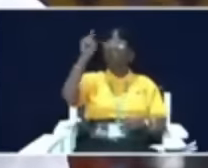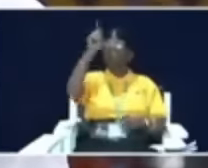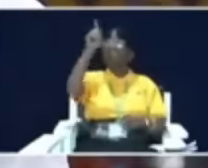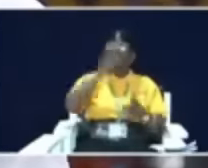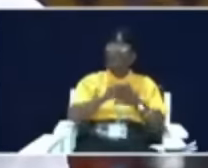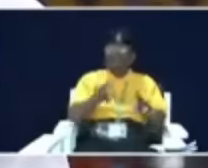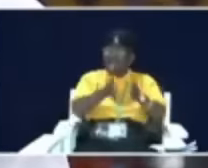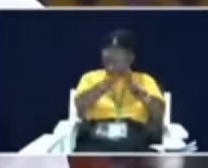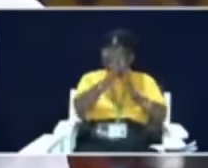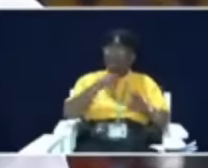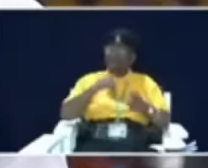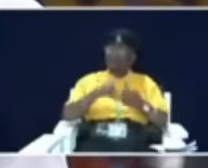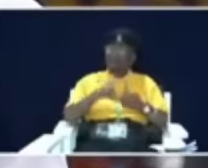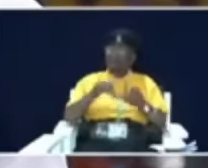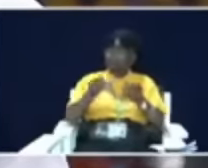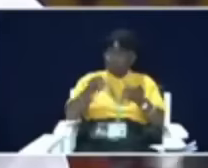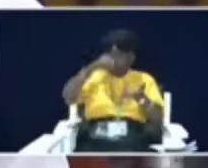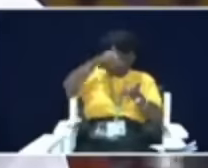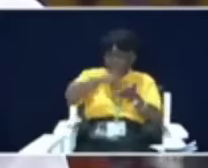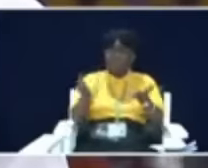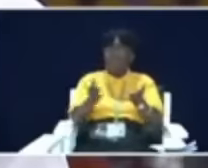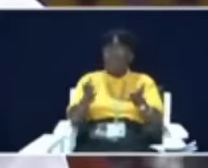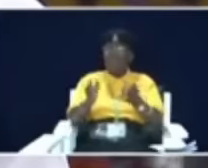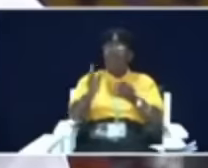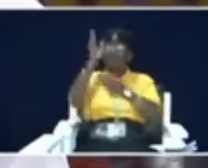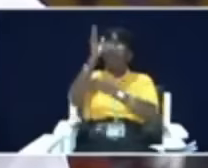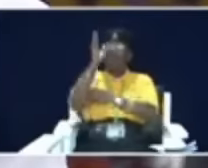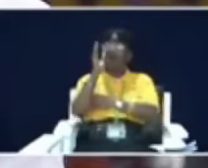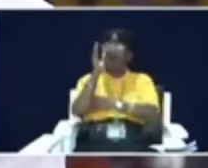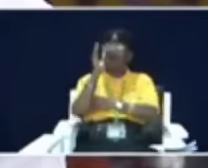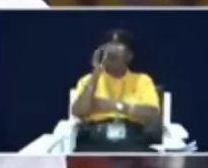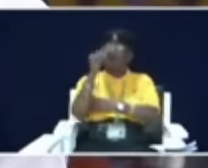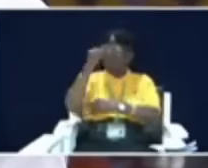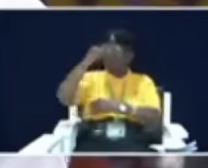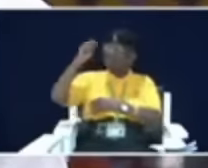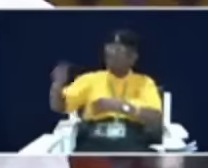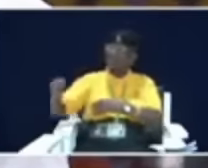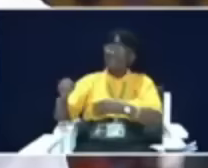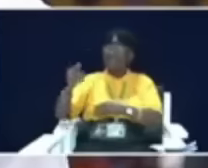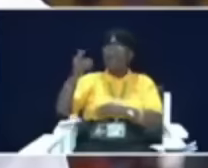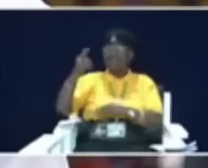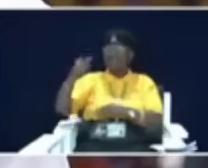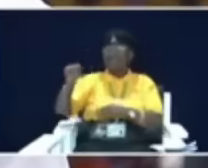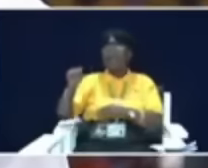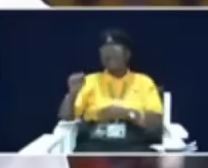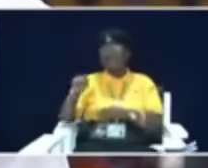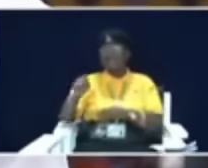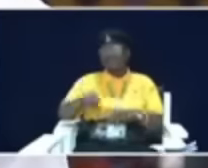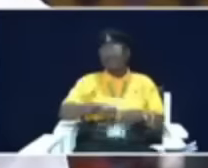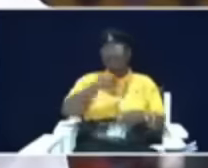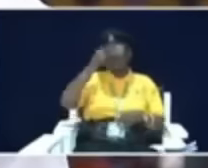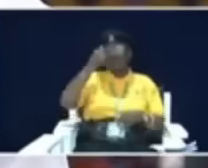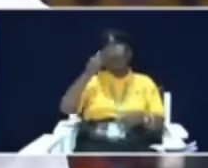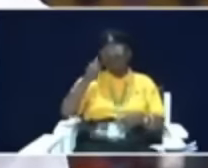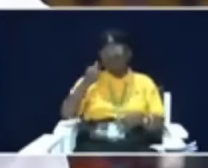God resists the proud. In fact, Psalm 73 verse 6, Psalm 73 verse 6 says,